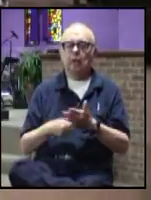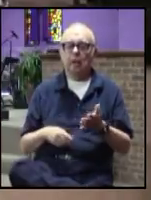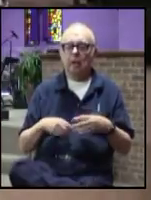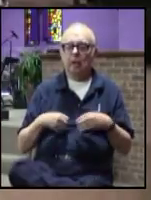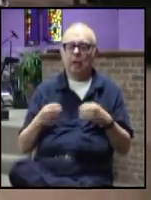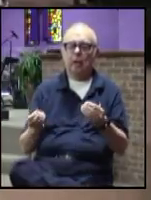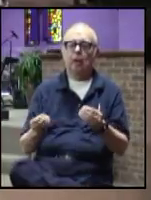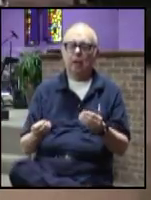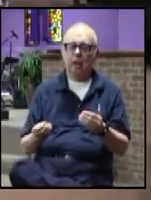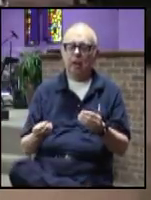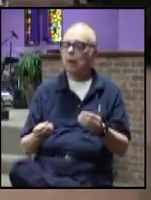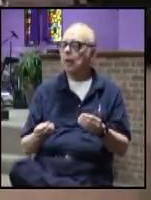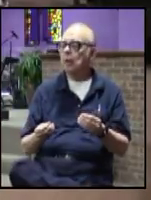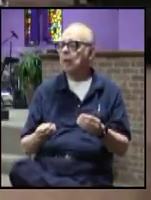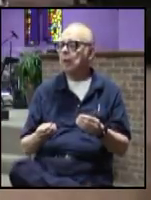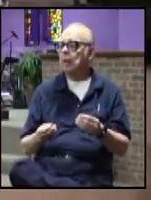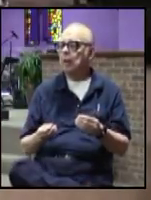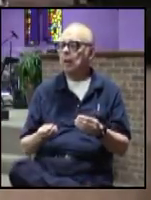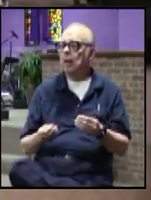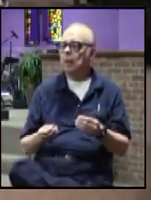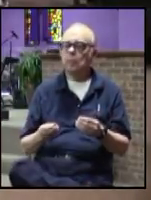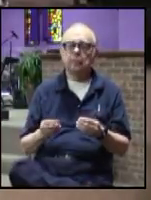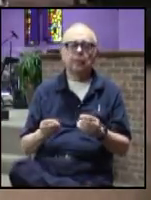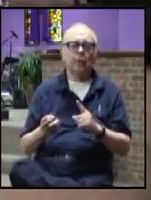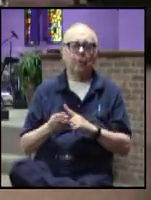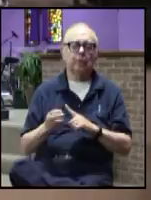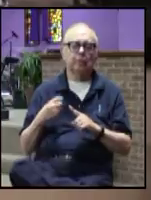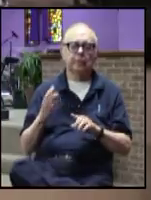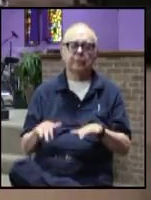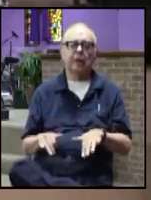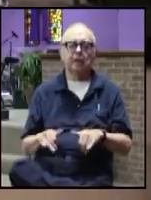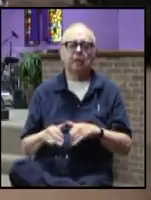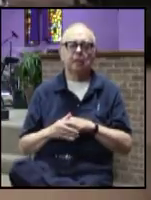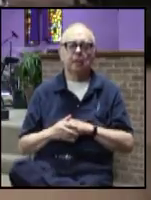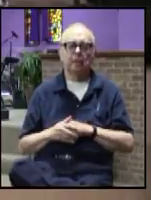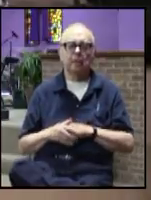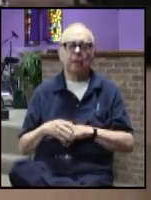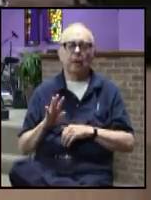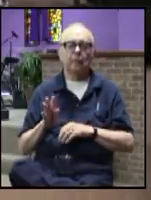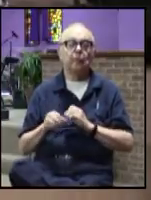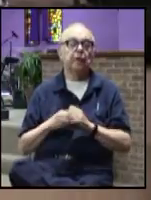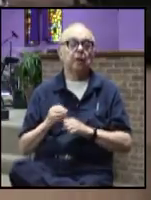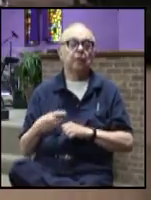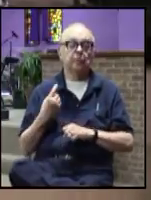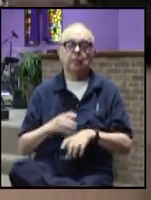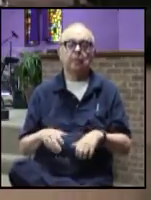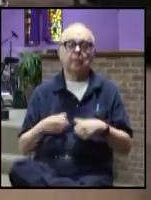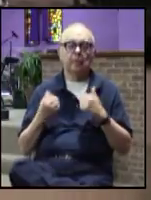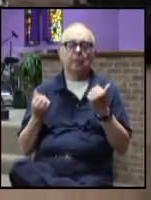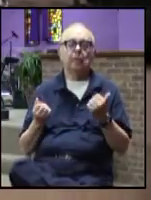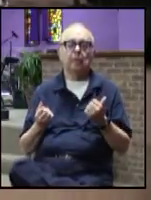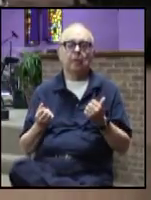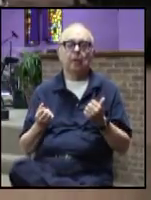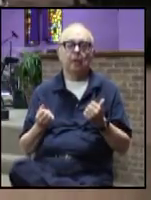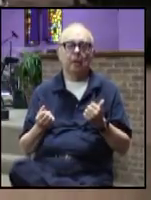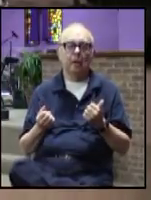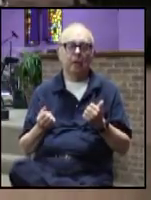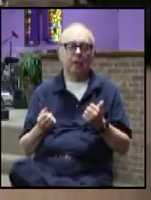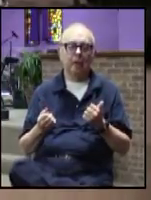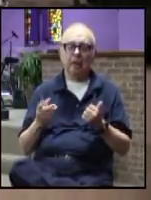would it cost to take a cab to Laguna Nigel, where he lived? The cabbie said, $40. He